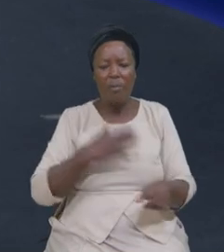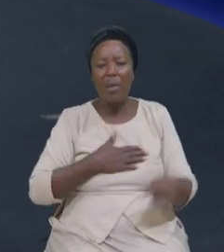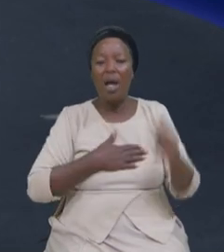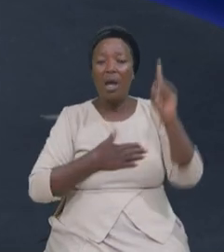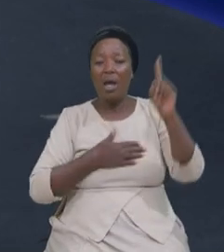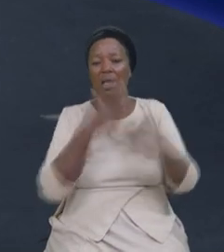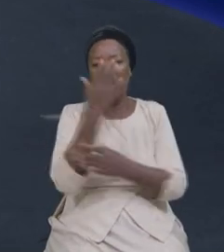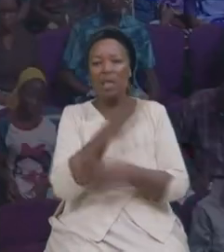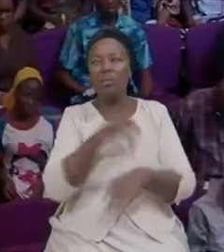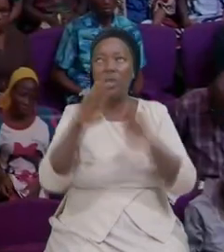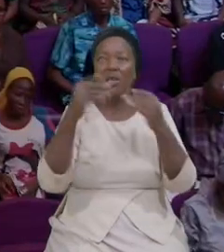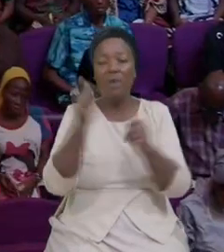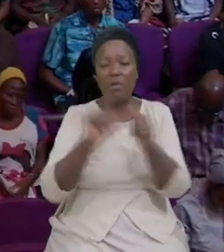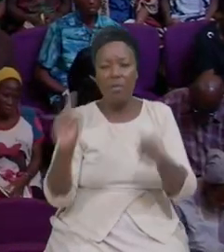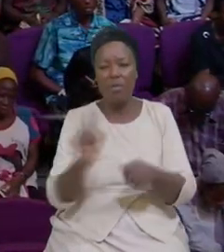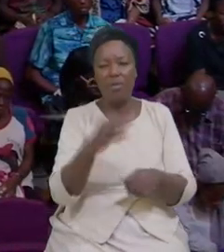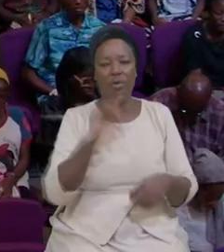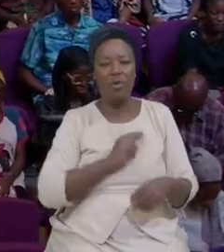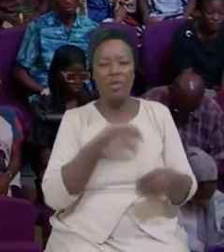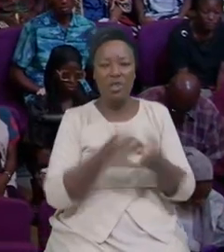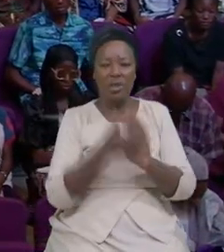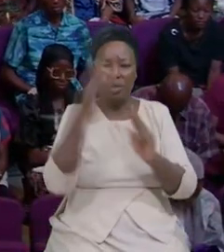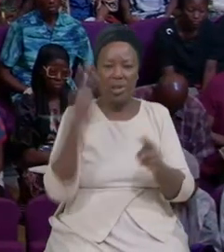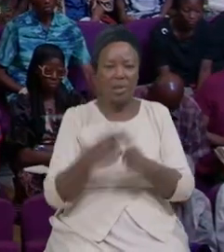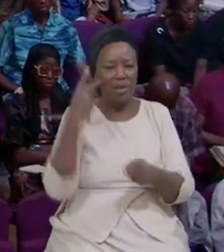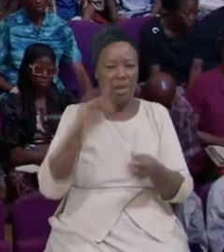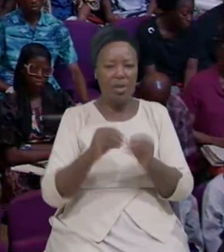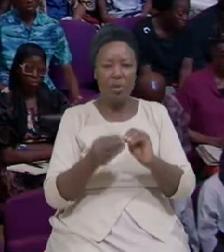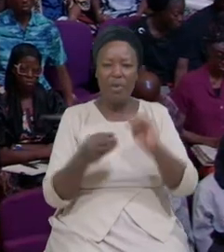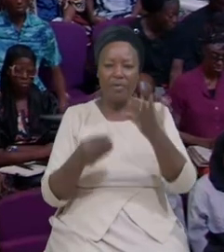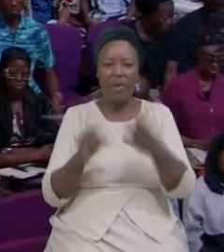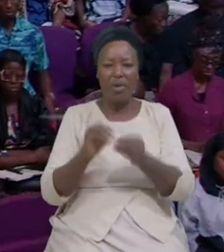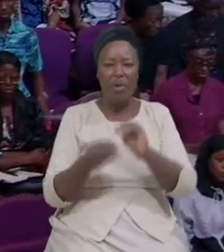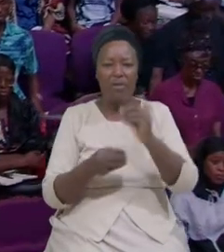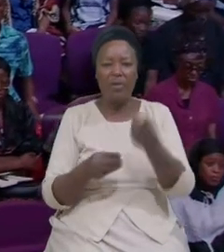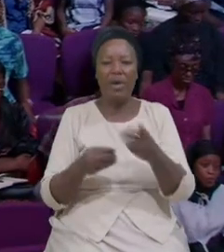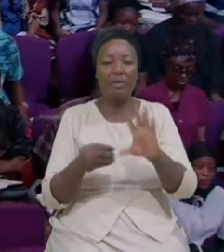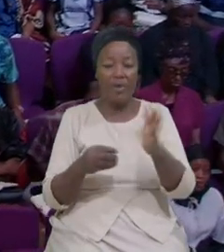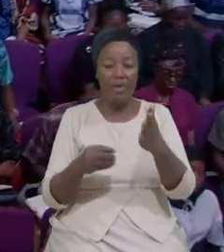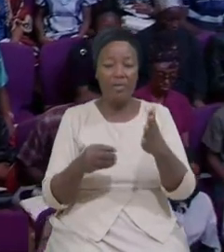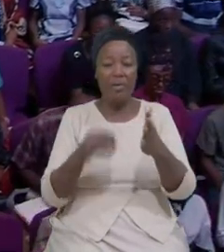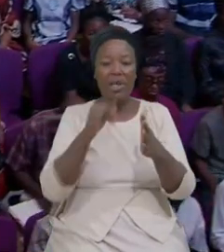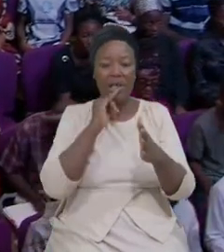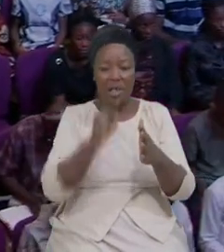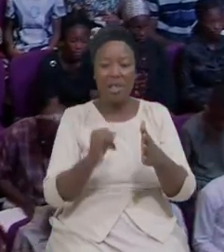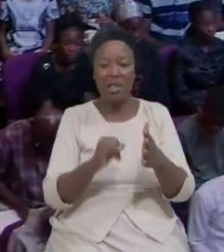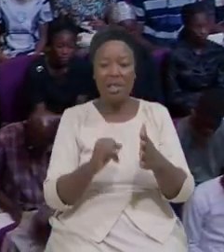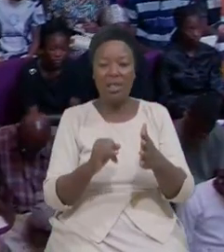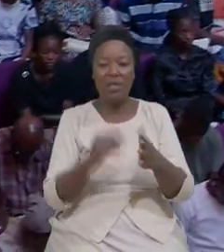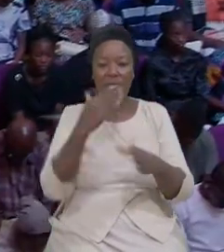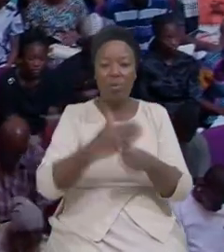one of us in Jesus' name. Look at verse number five. Number five is totally